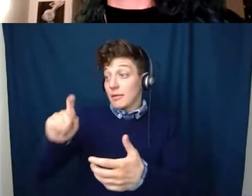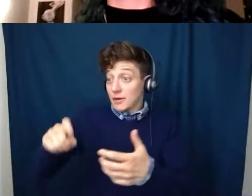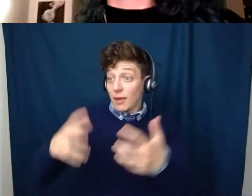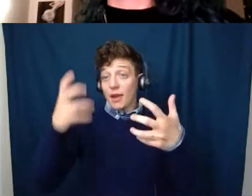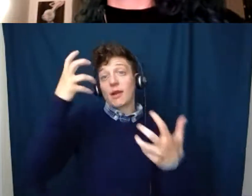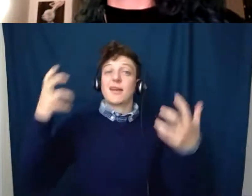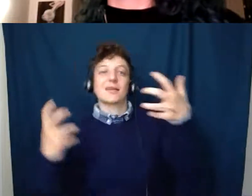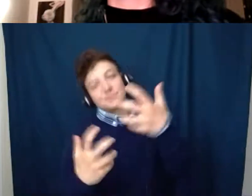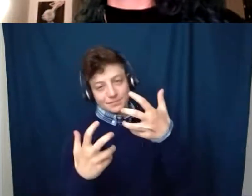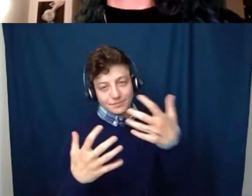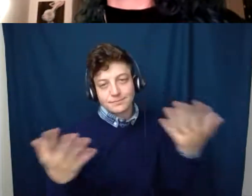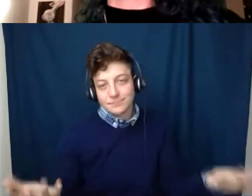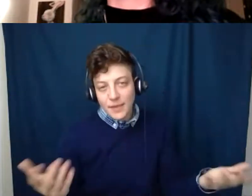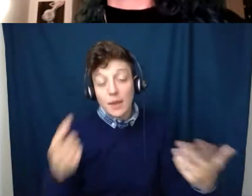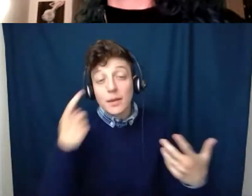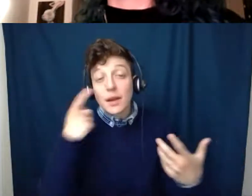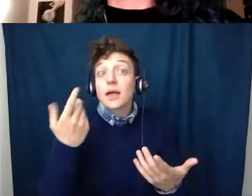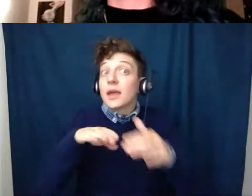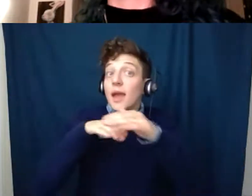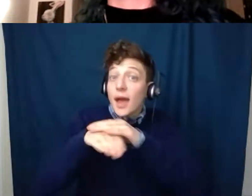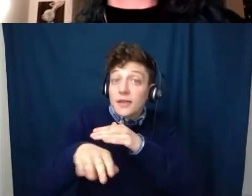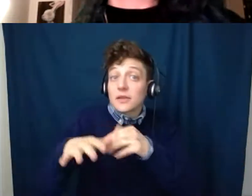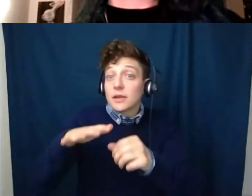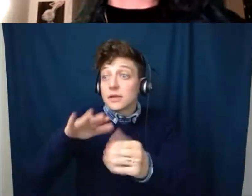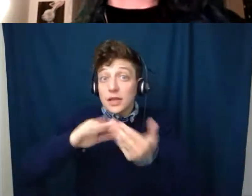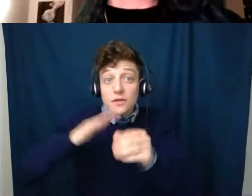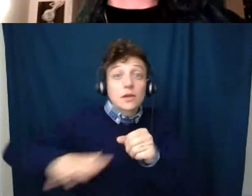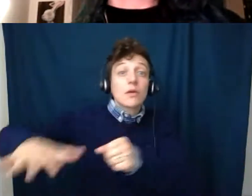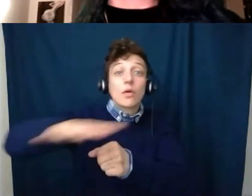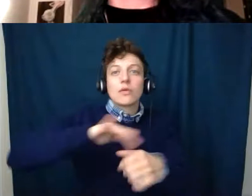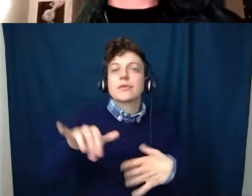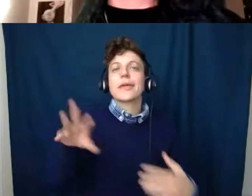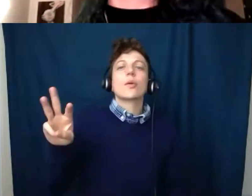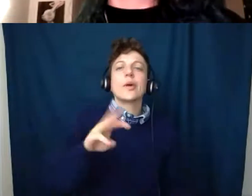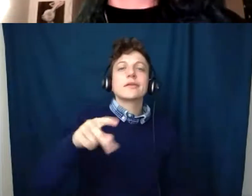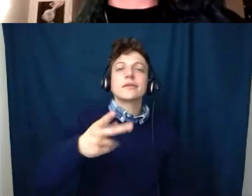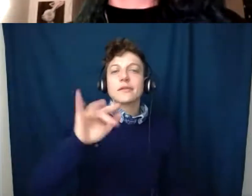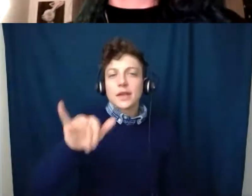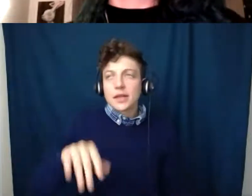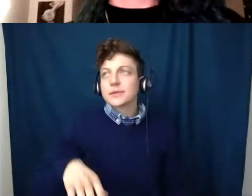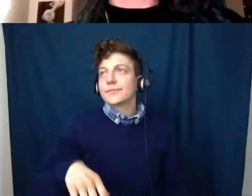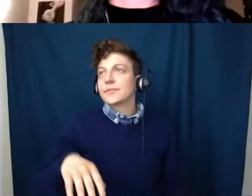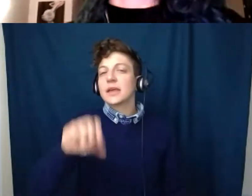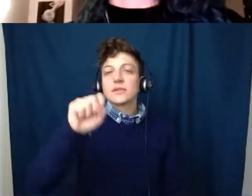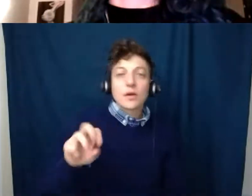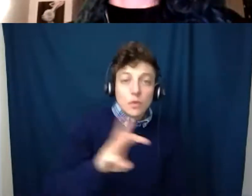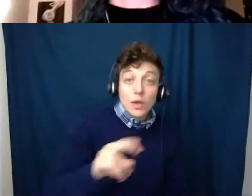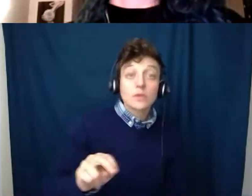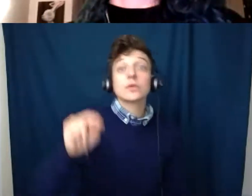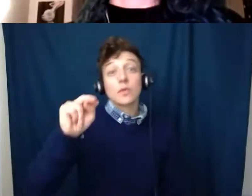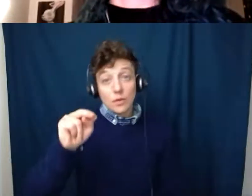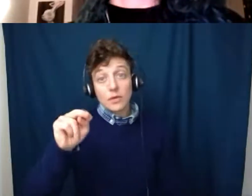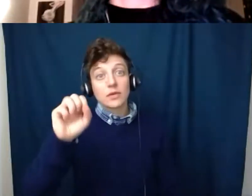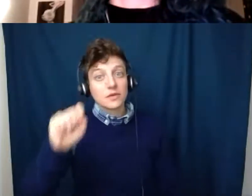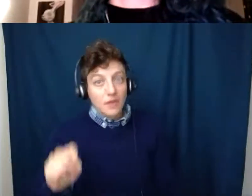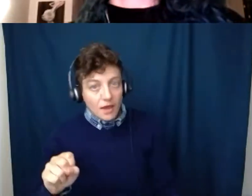though, thinking about access across the city, is that places like West Philadelphia, Southwest Philadelphia, North Philadelphia, South Philadelphia,